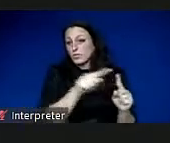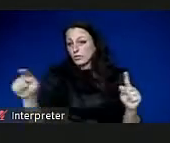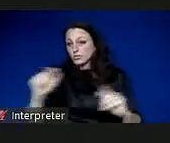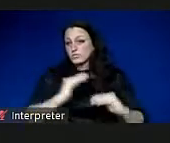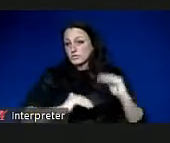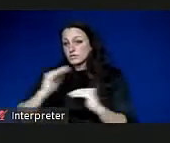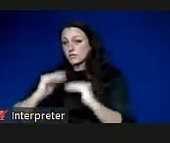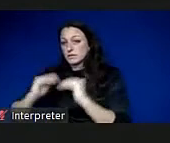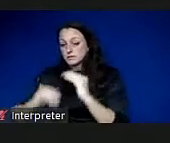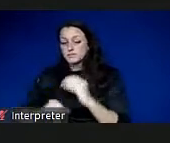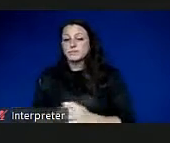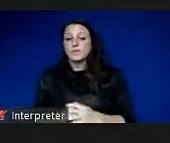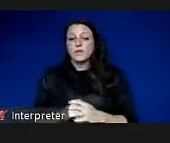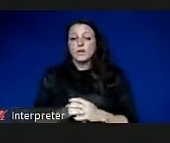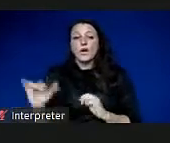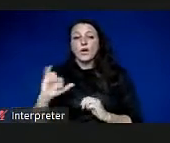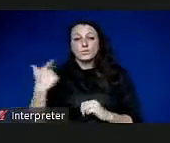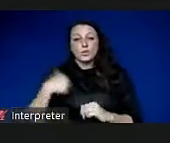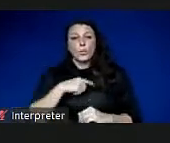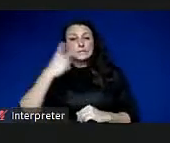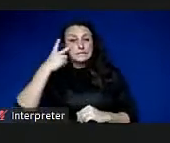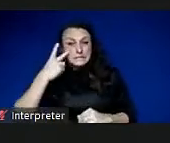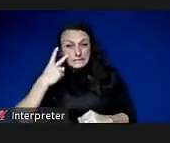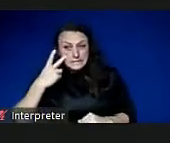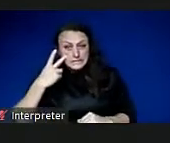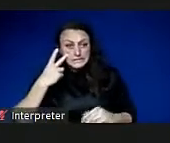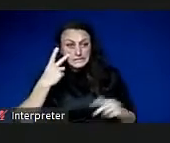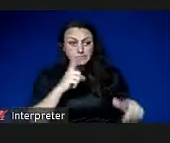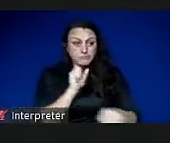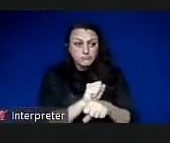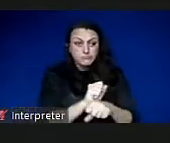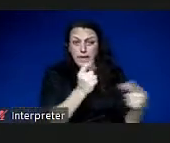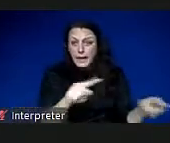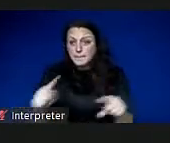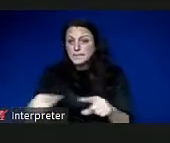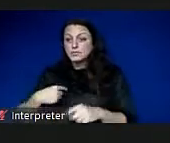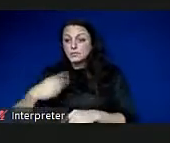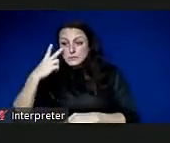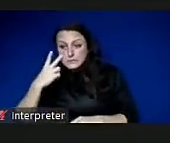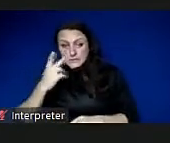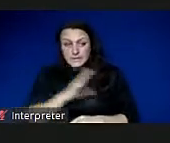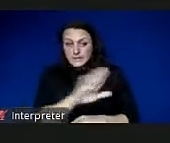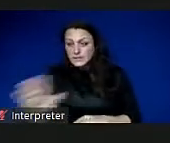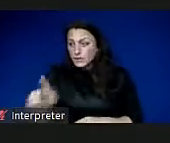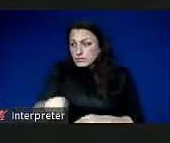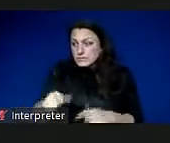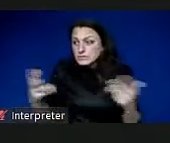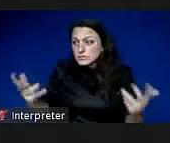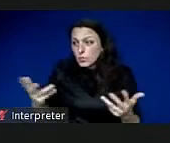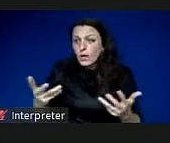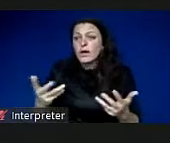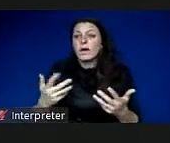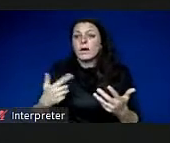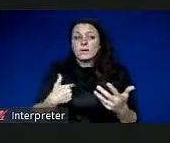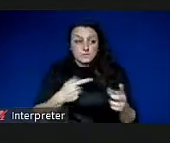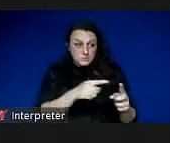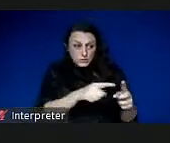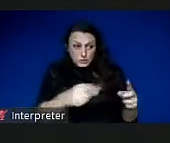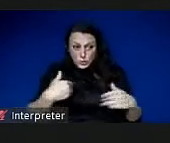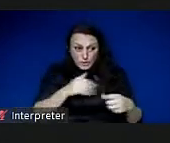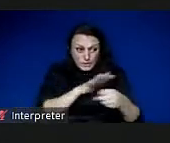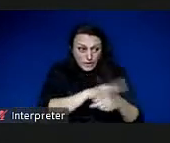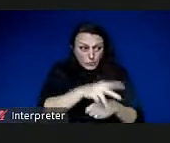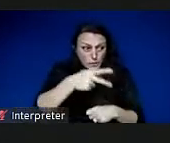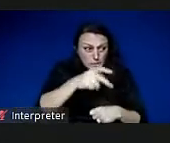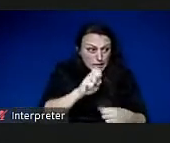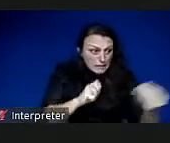finally, having line of sight on the needs of these facilities, knowing who has enough PPE, who